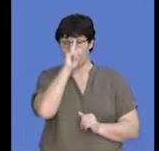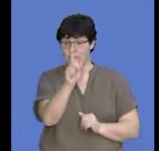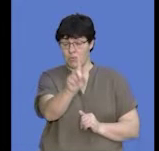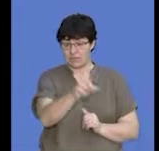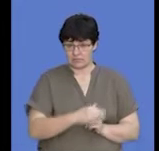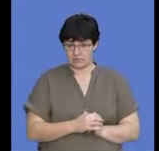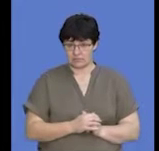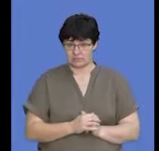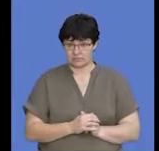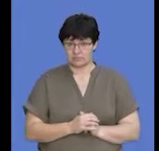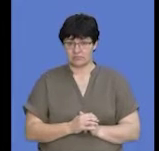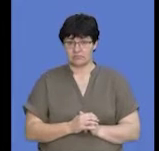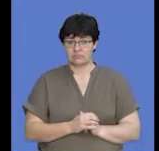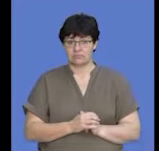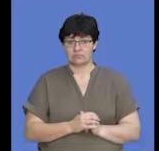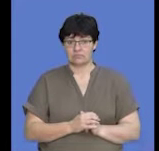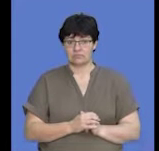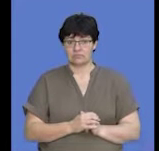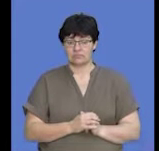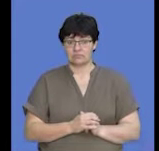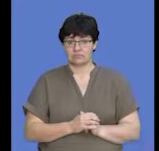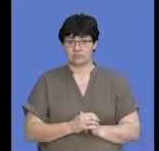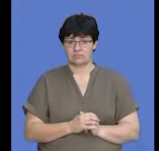following. Gradient